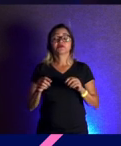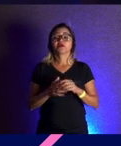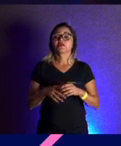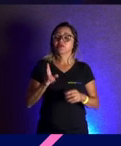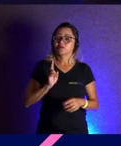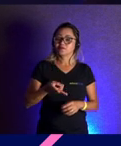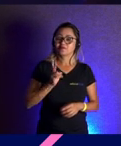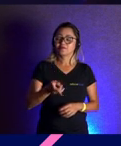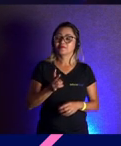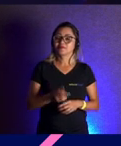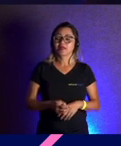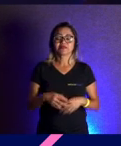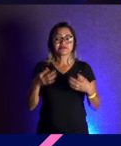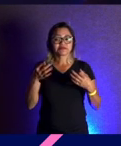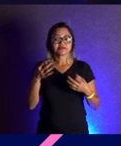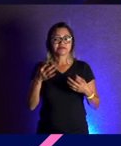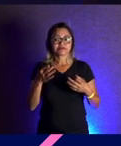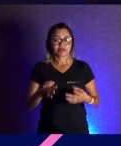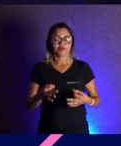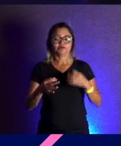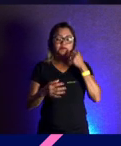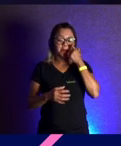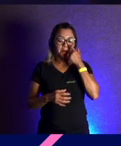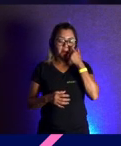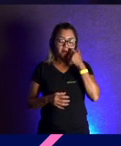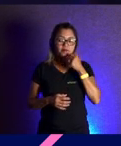So why is it so hard? Well,